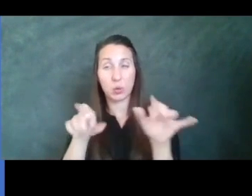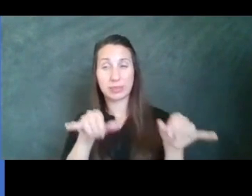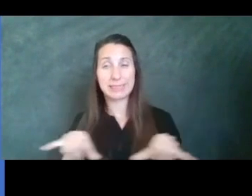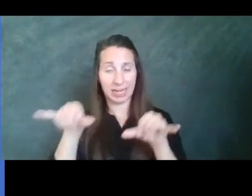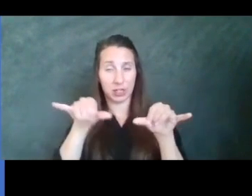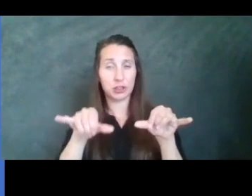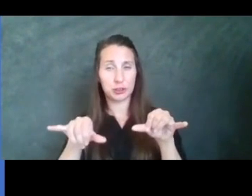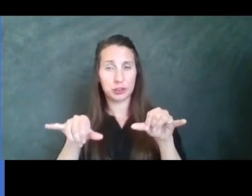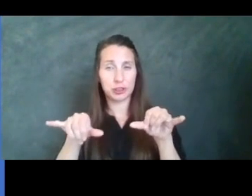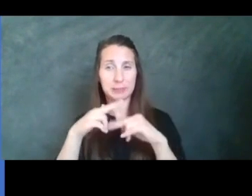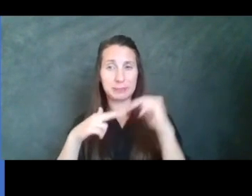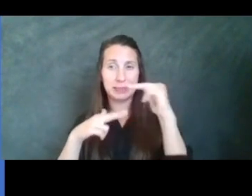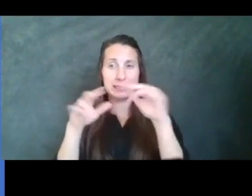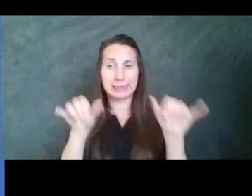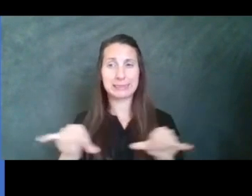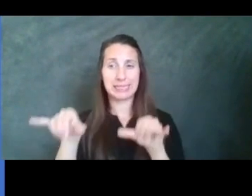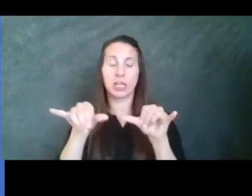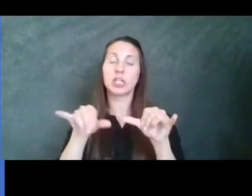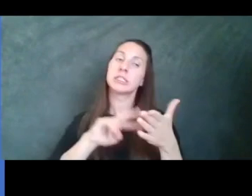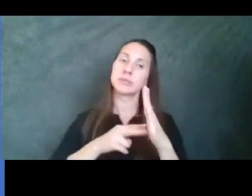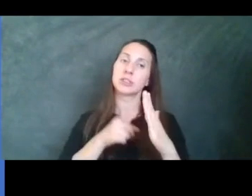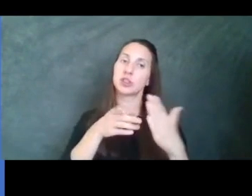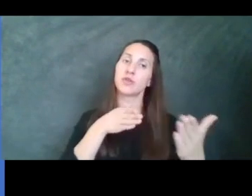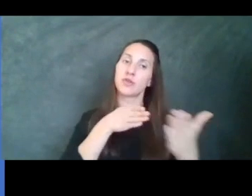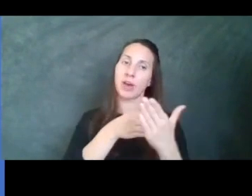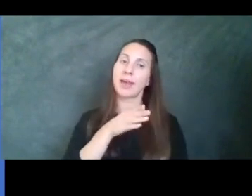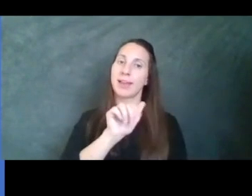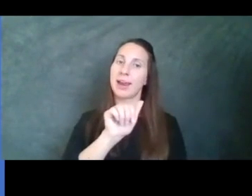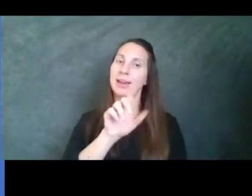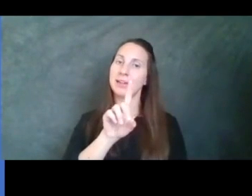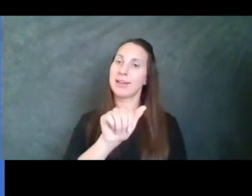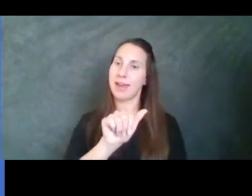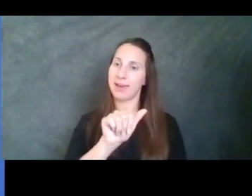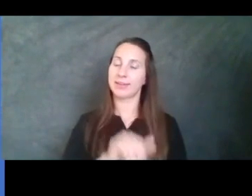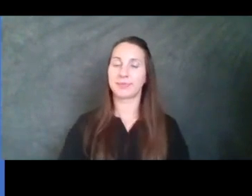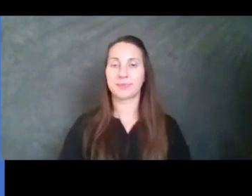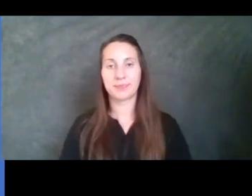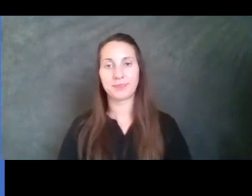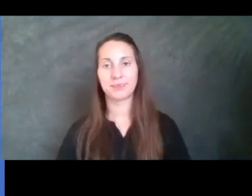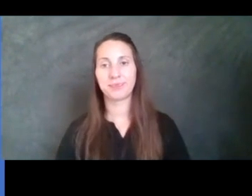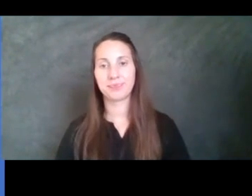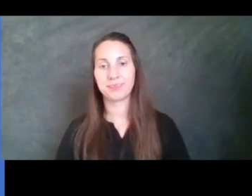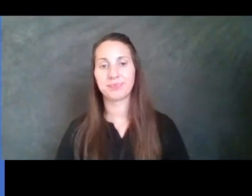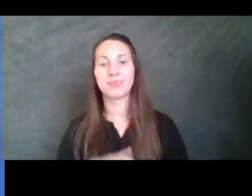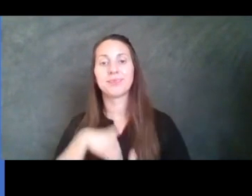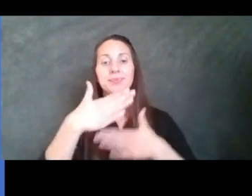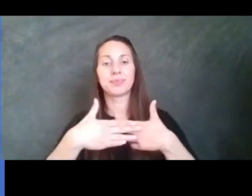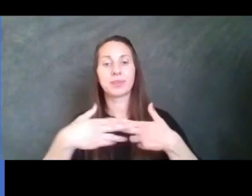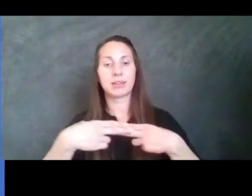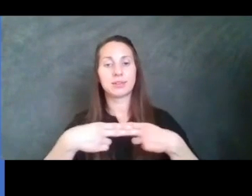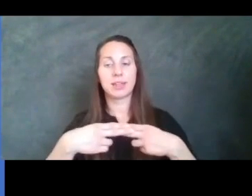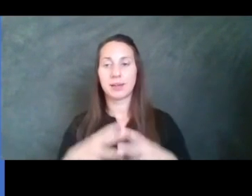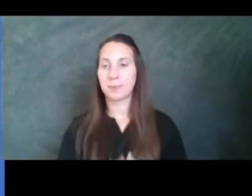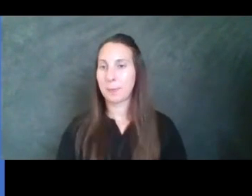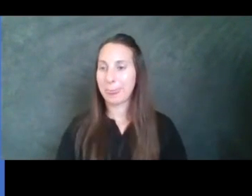also violate the ADA in many cases. Let's go to the next slide.